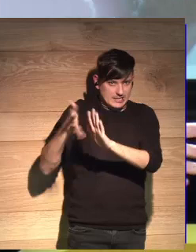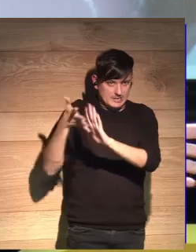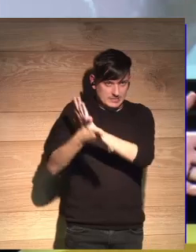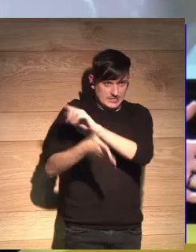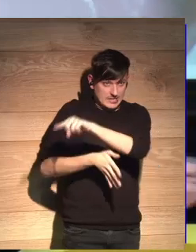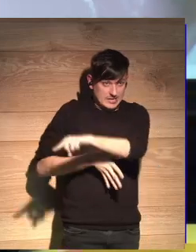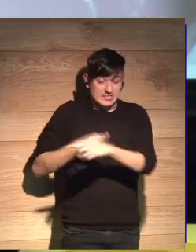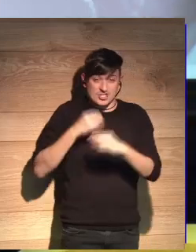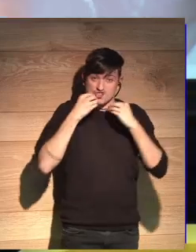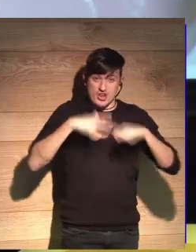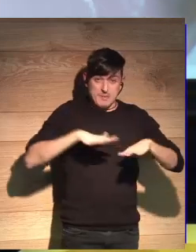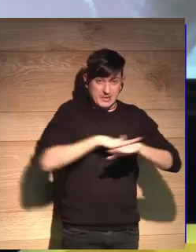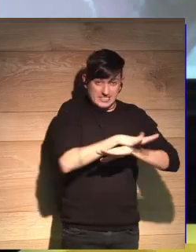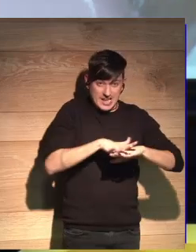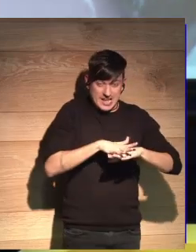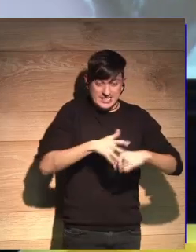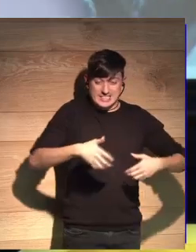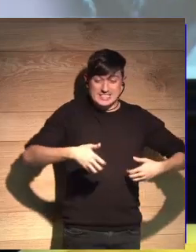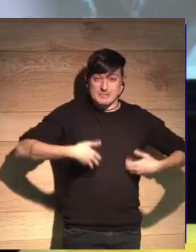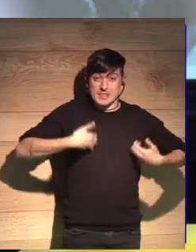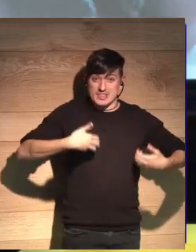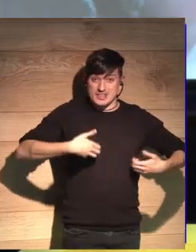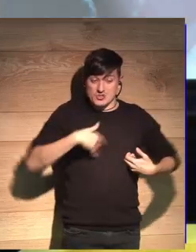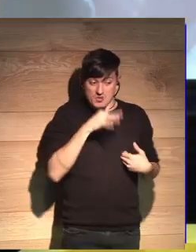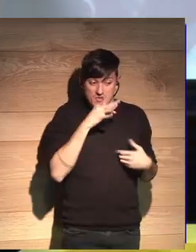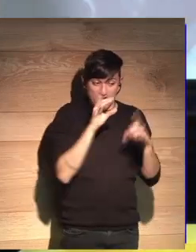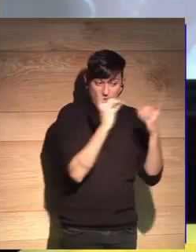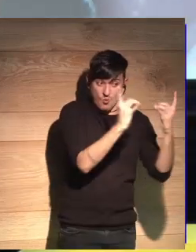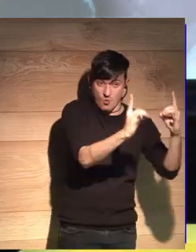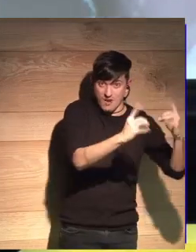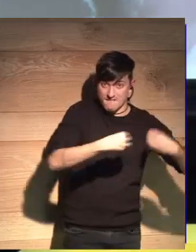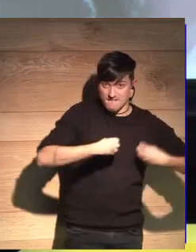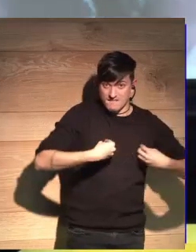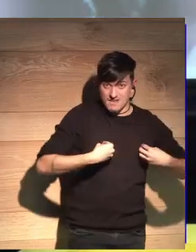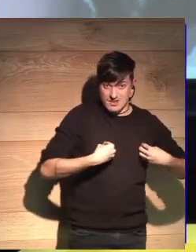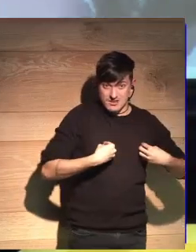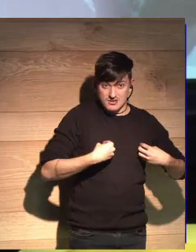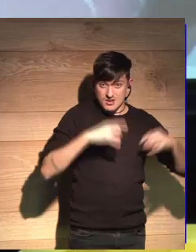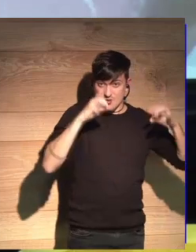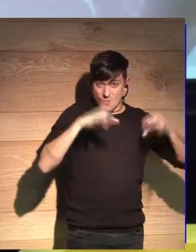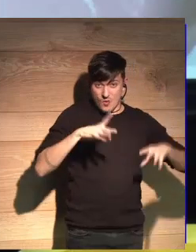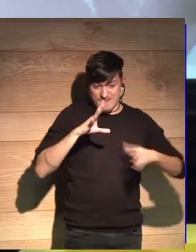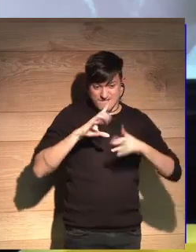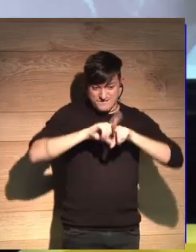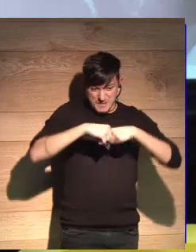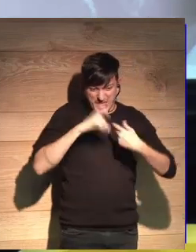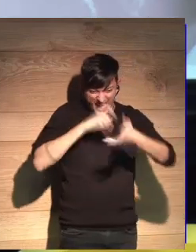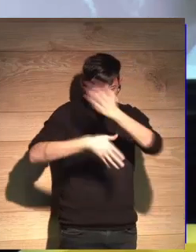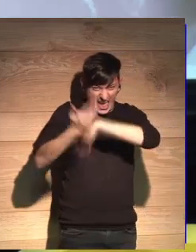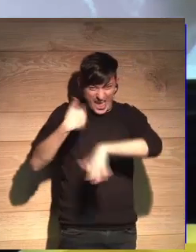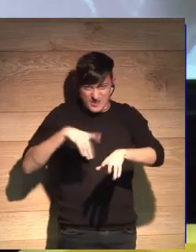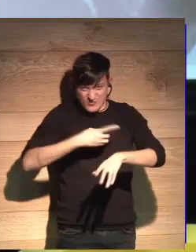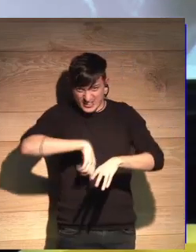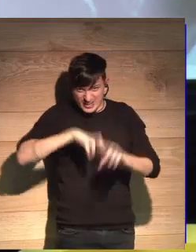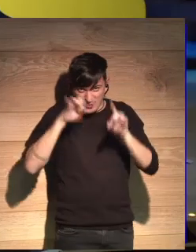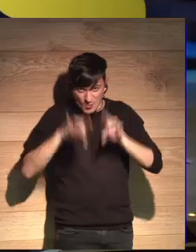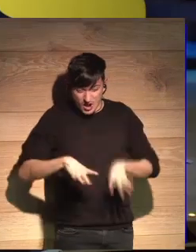in the forest. They're still living like their ancestors, hiding from predators, hunting and gathering, very simple